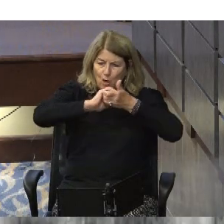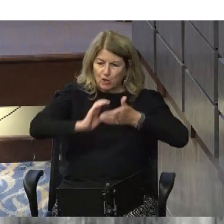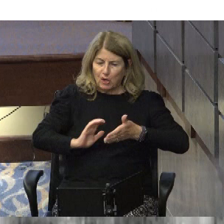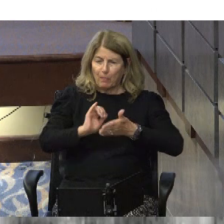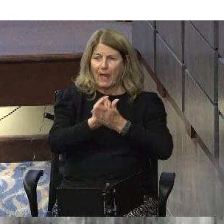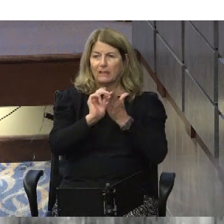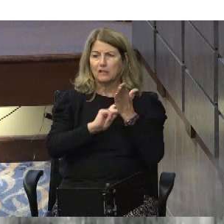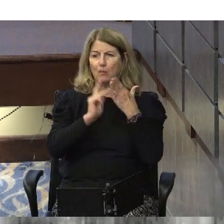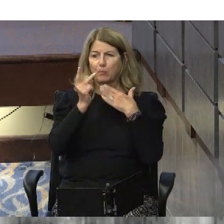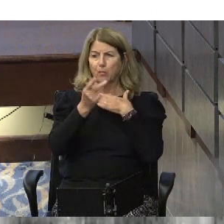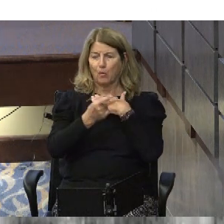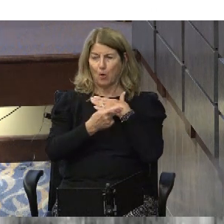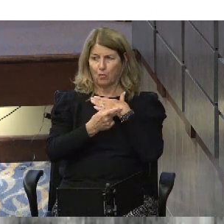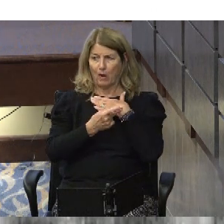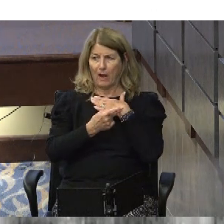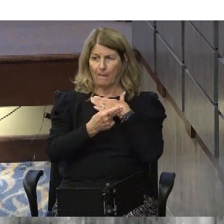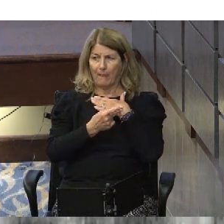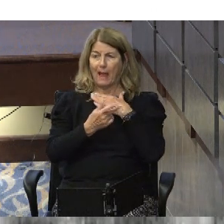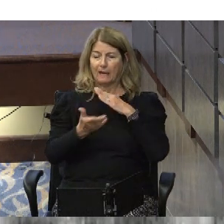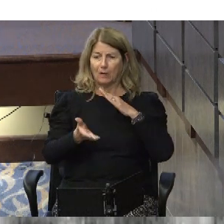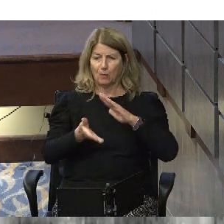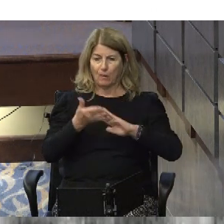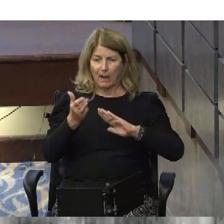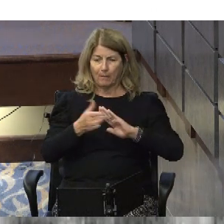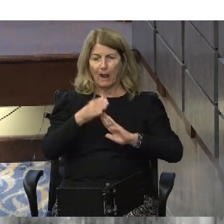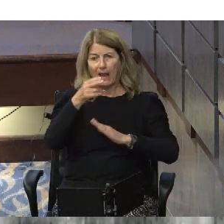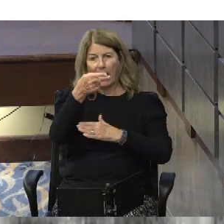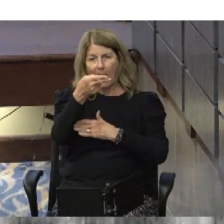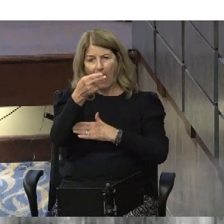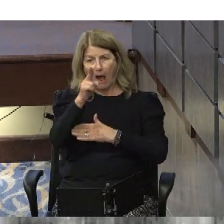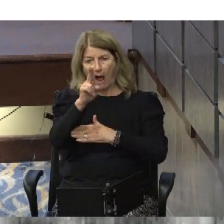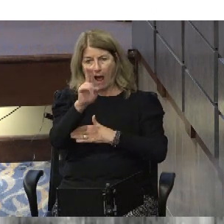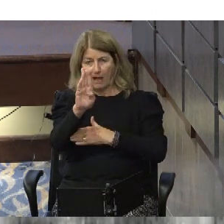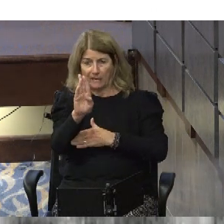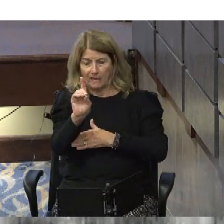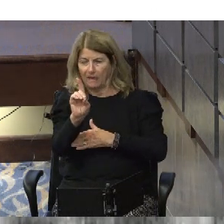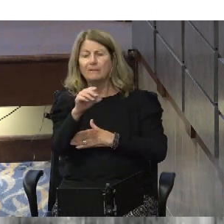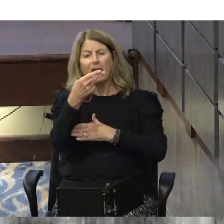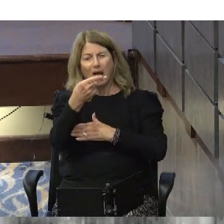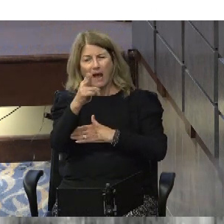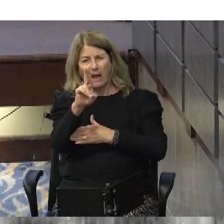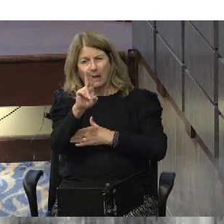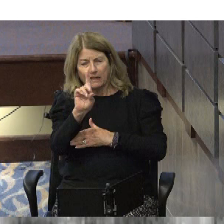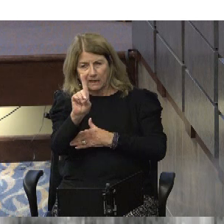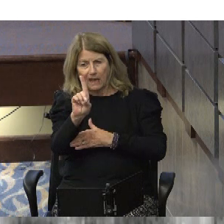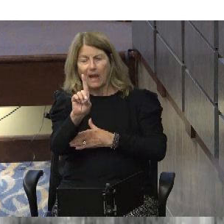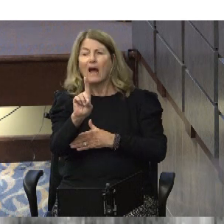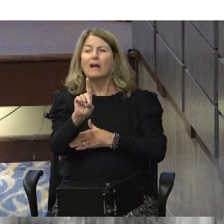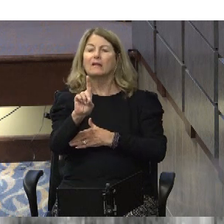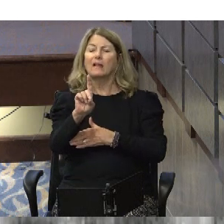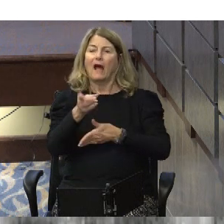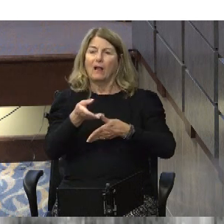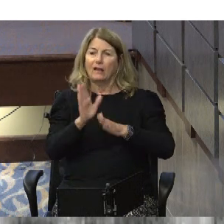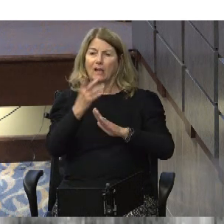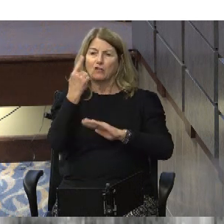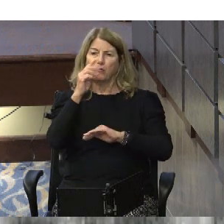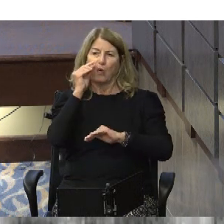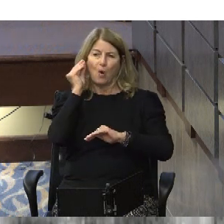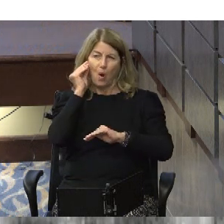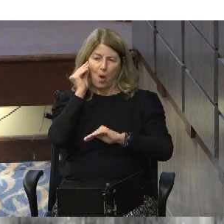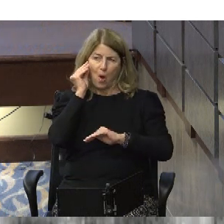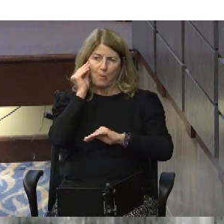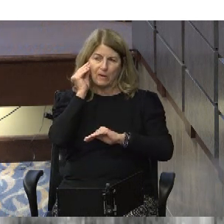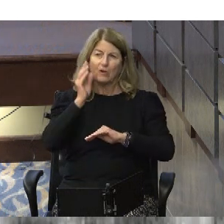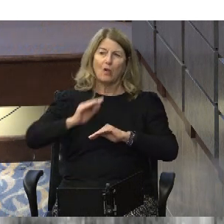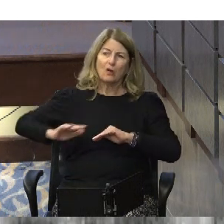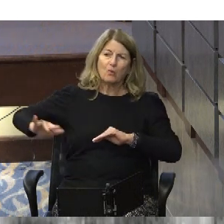allocated and run by HUD, and the allocation for Home is made to participating jurisdictions all across the United